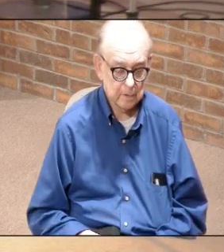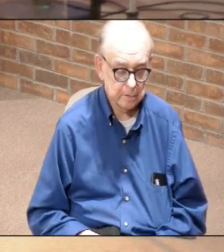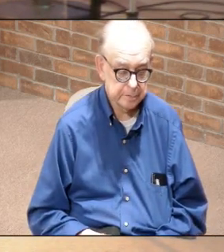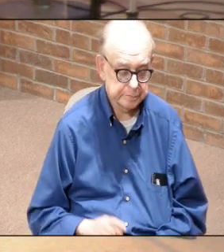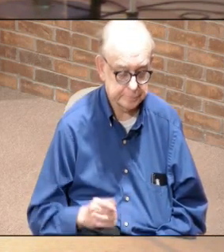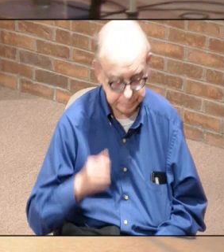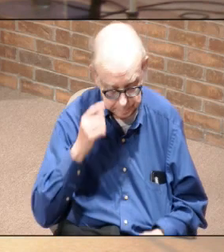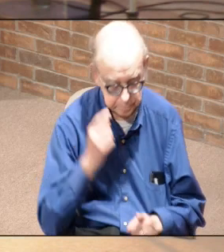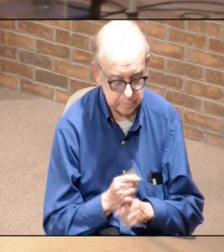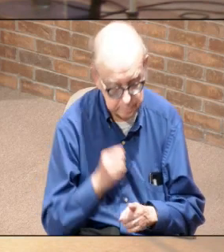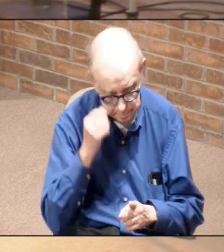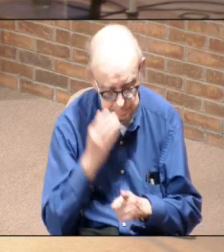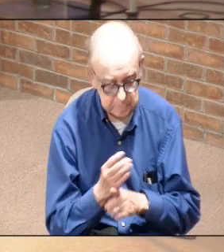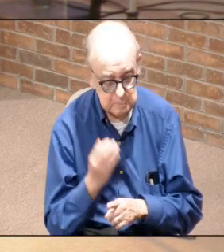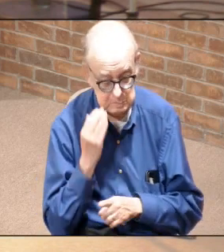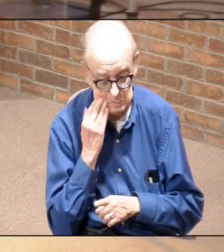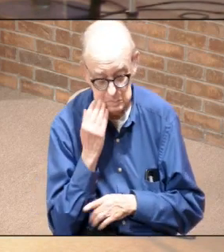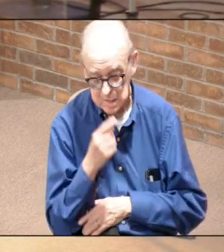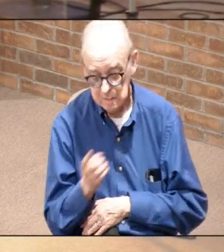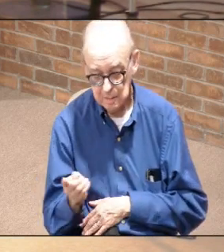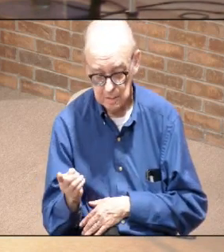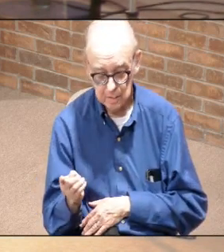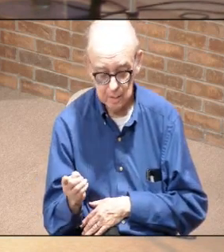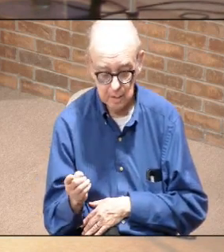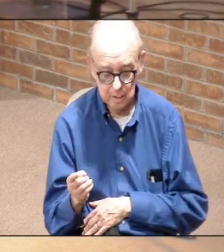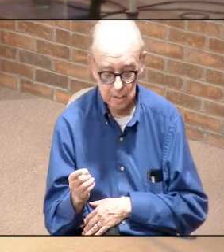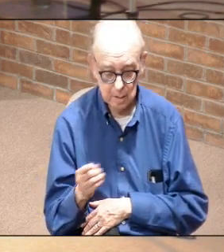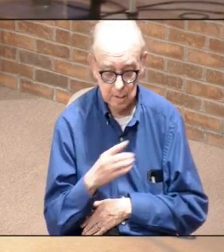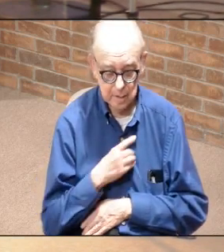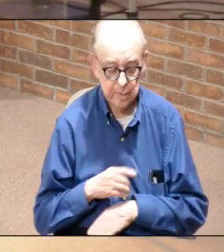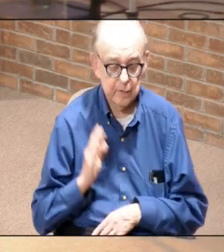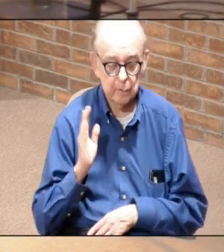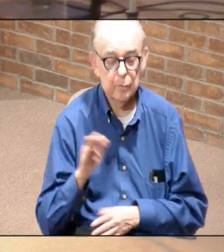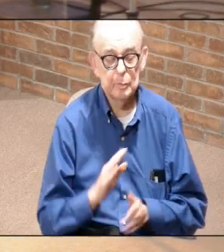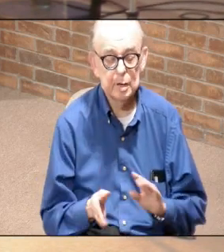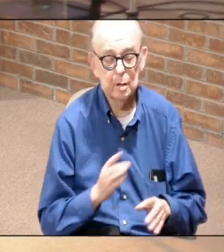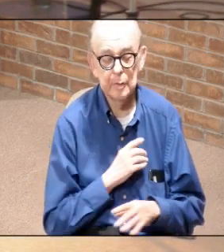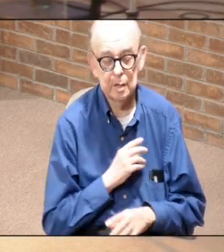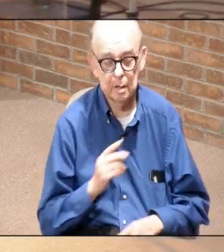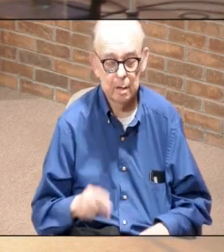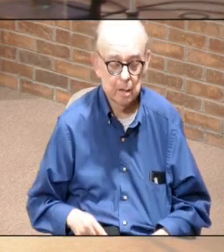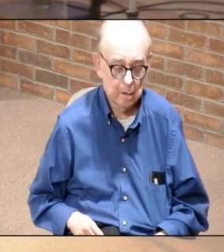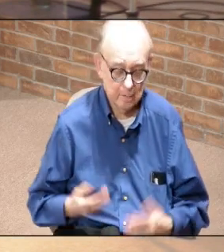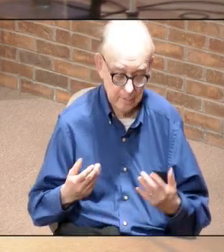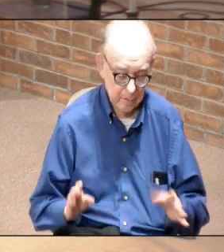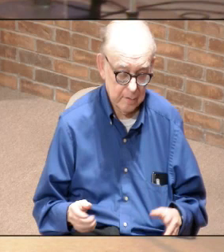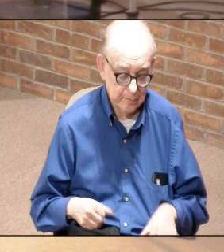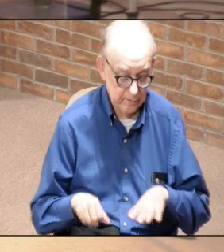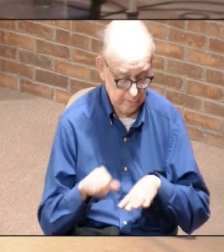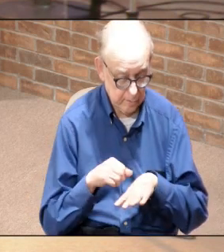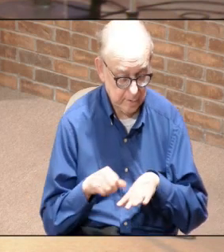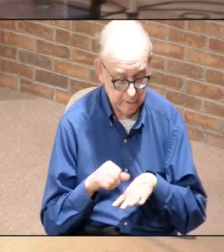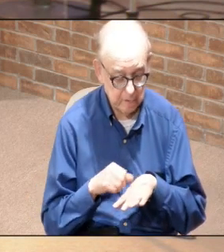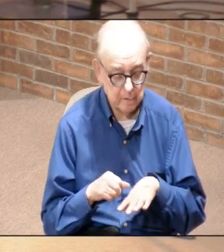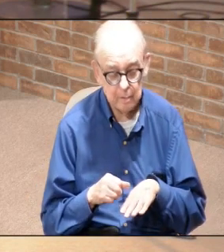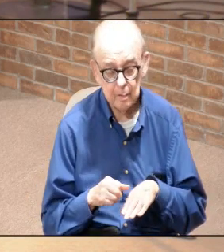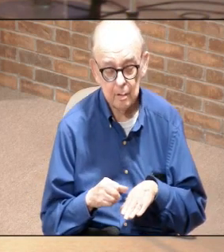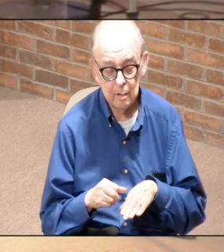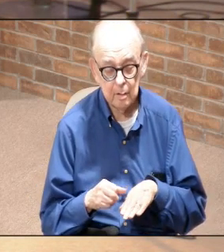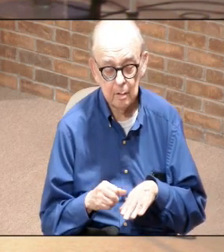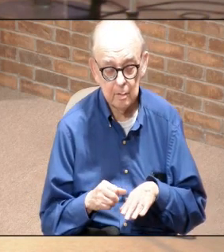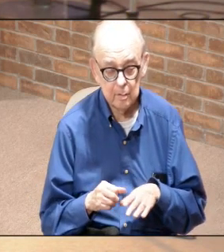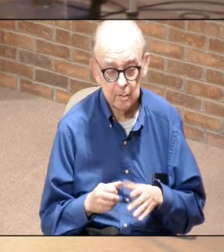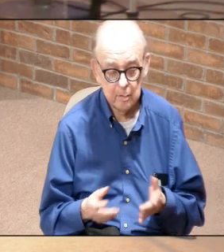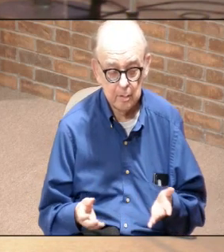Their brothers know that he's going to be the king. He's already been anointed.